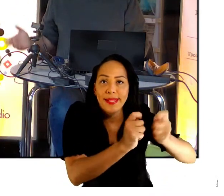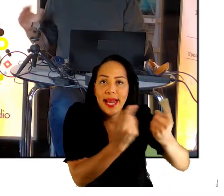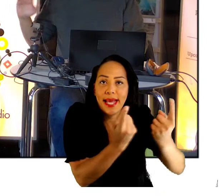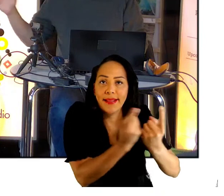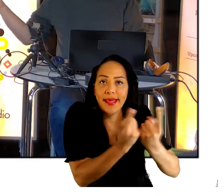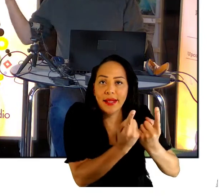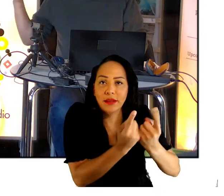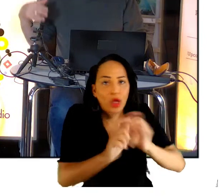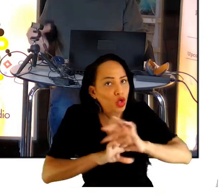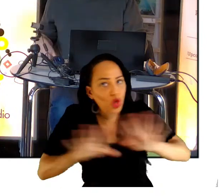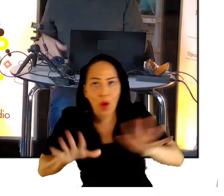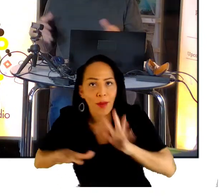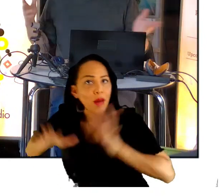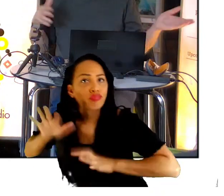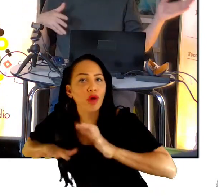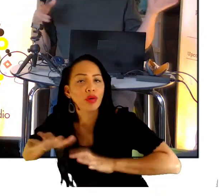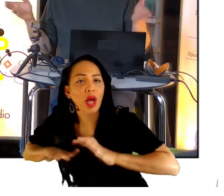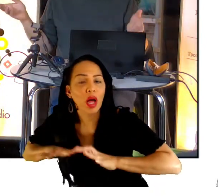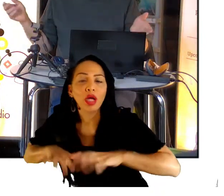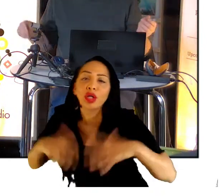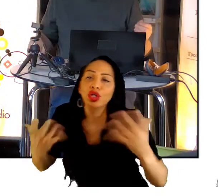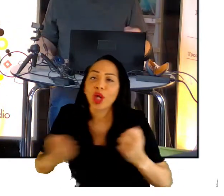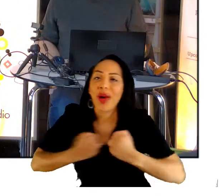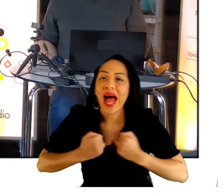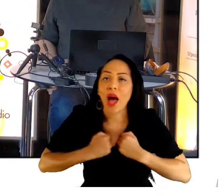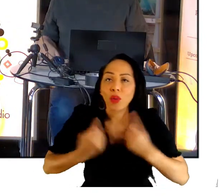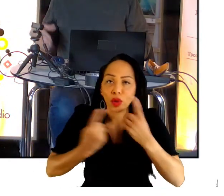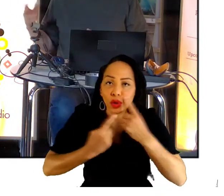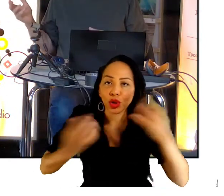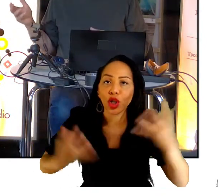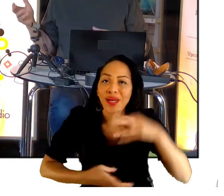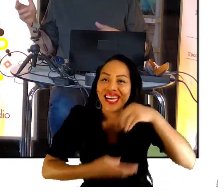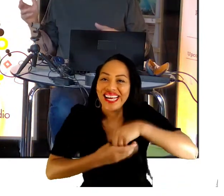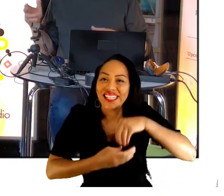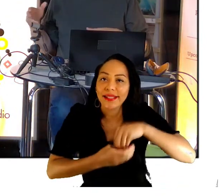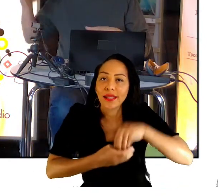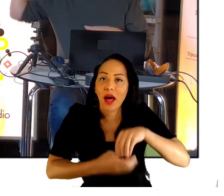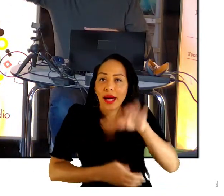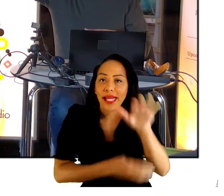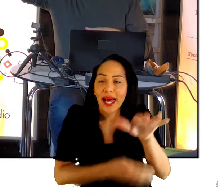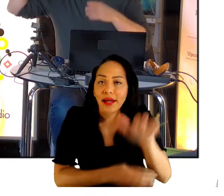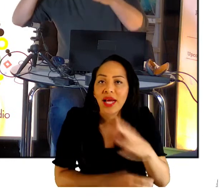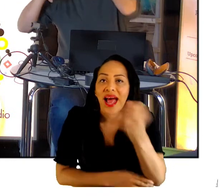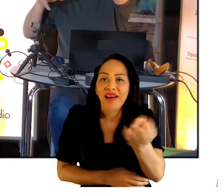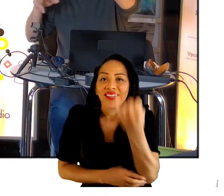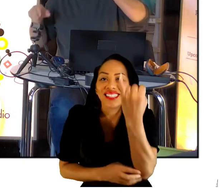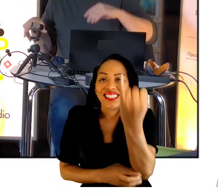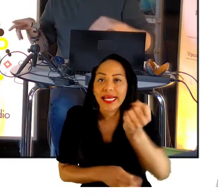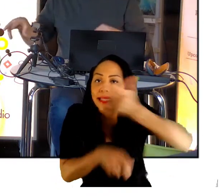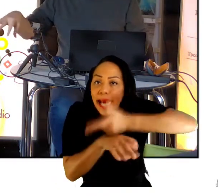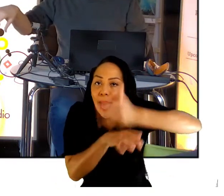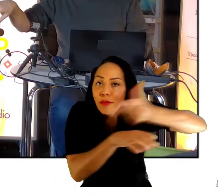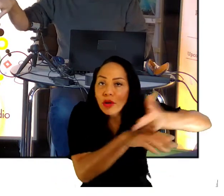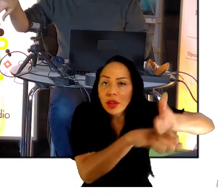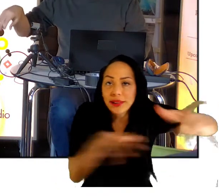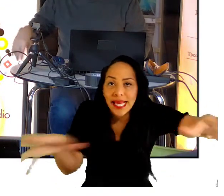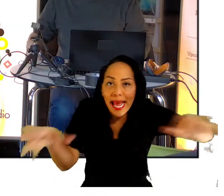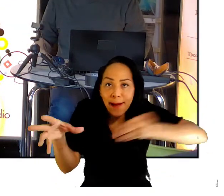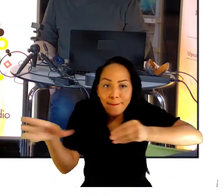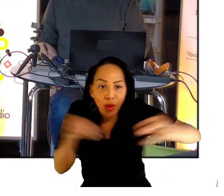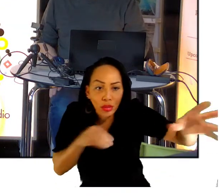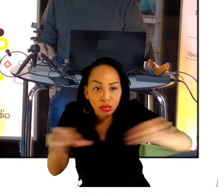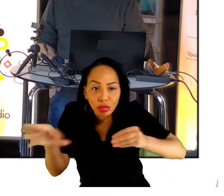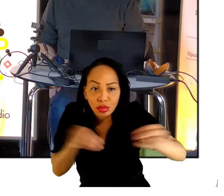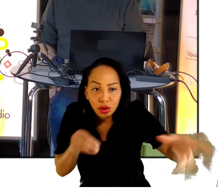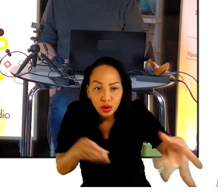So in our show, Natalie Inside Out, we have live feeds from 6 different cameras. We output to 3 projectors, one above, one at the back, and one doing